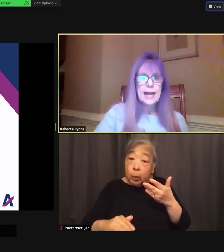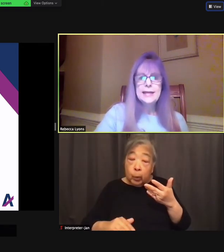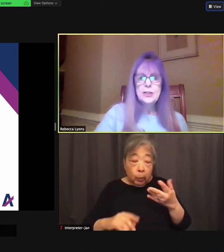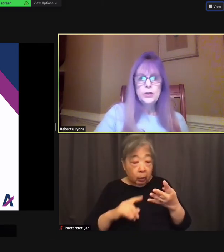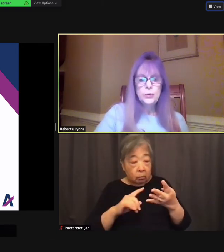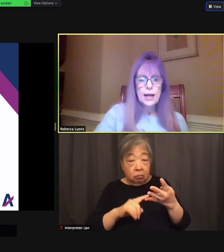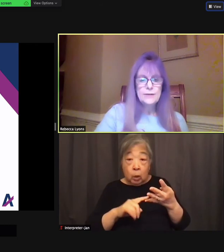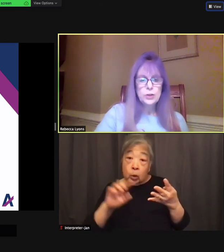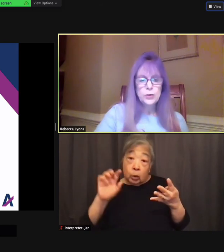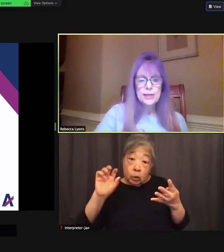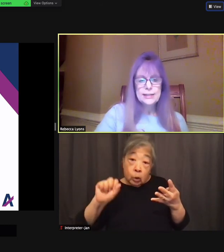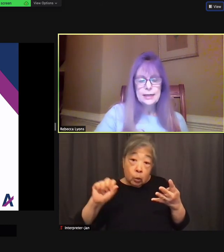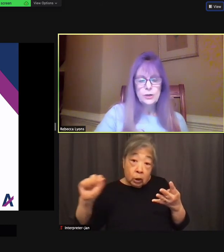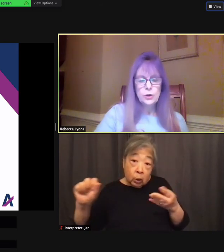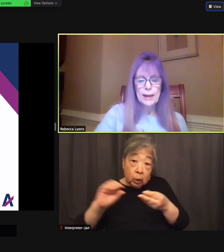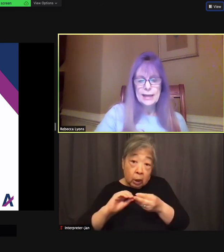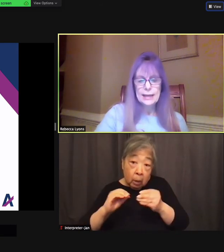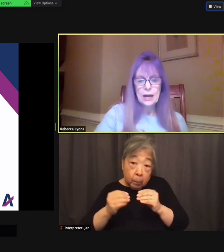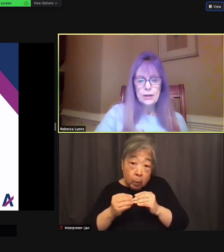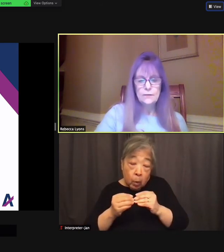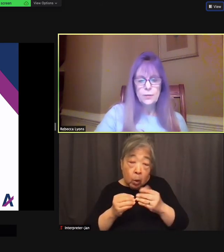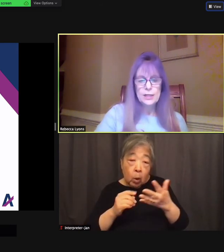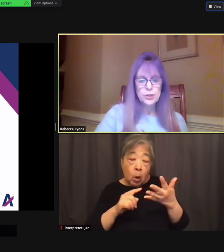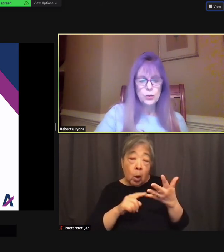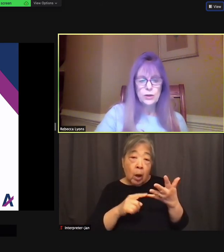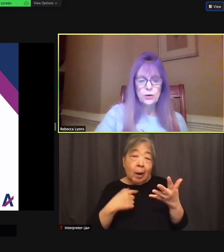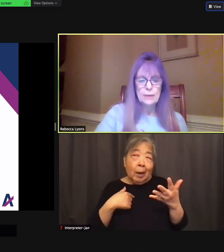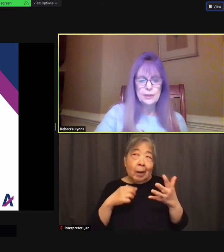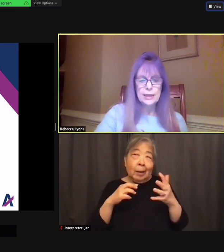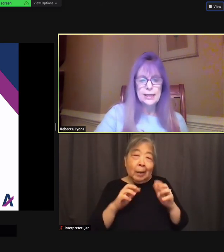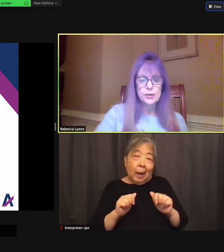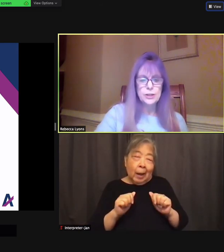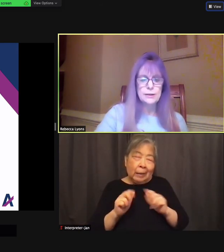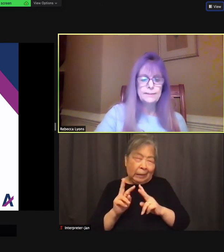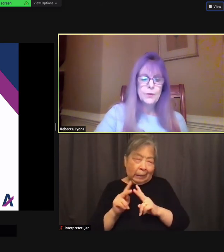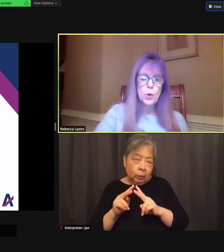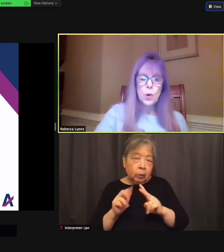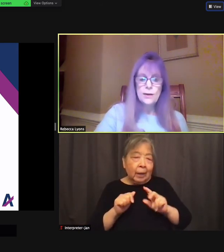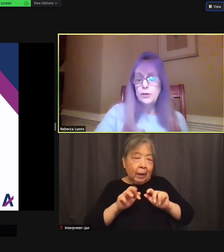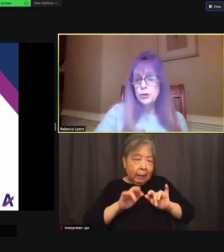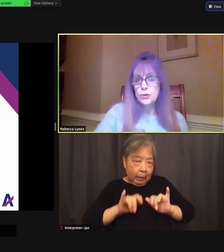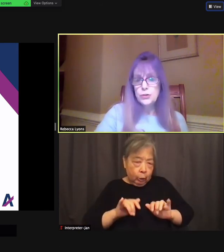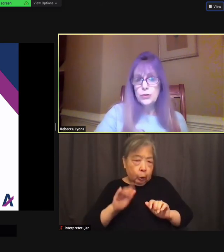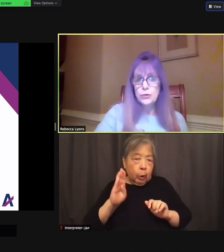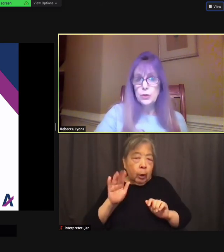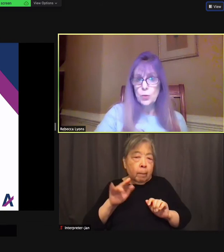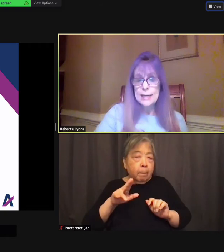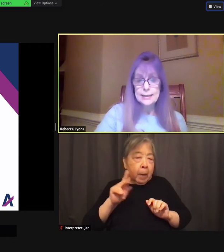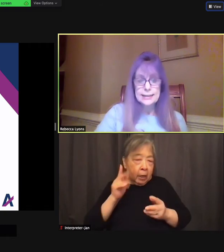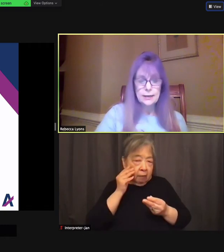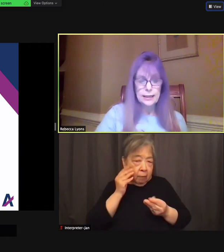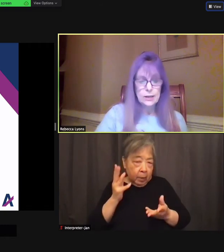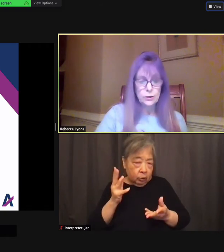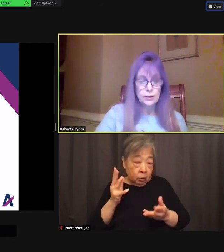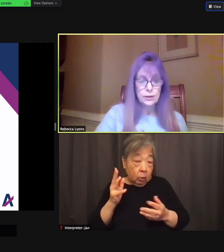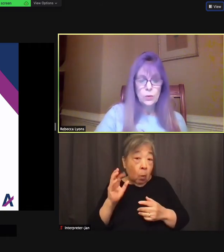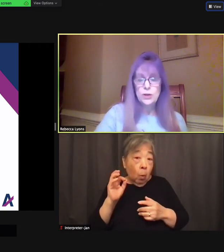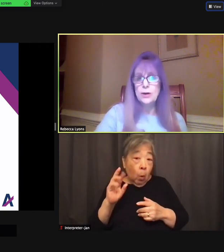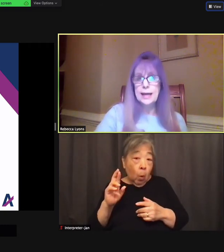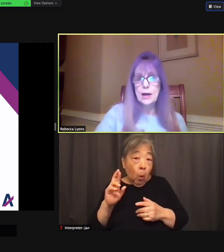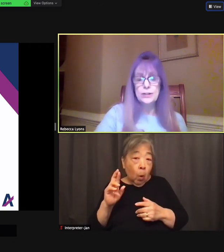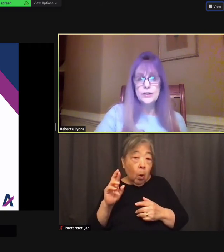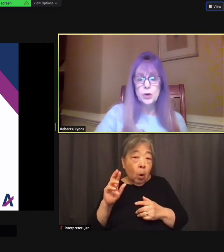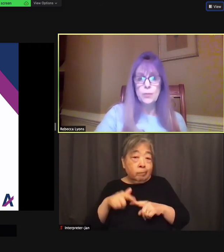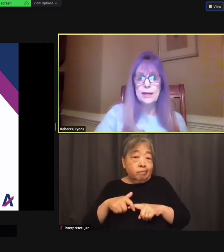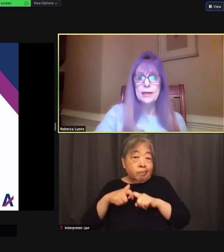and then you do have the choice to enter your bank account information with your application. Or if you choose to, you can wait until later when